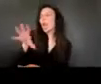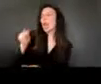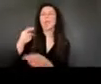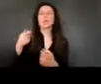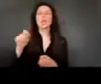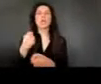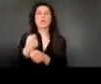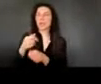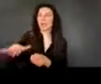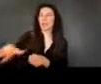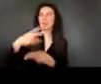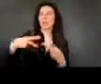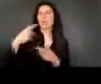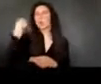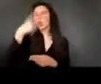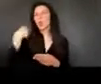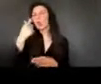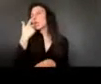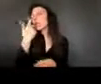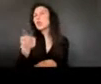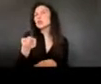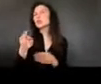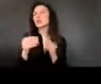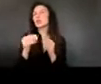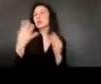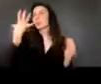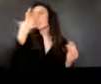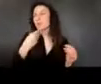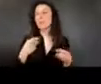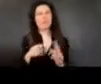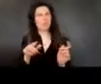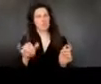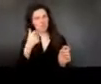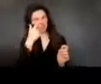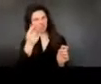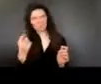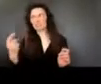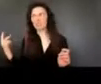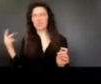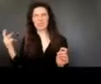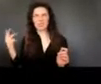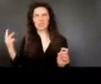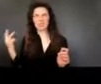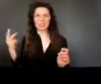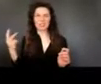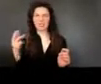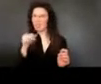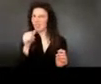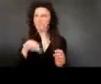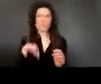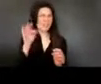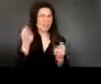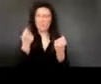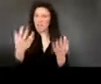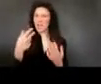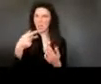it was interesting. We could only find a very small time period. The postcards that we have found are from